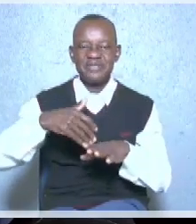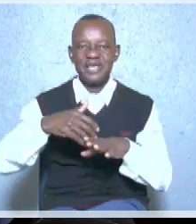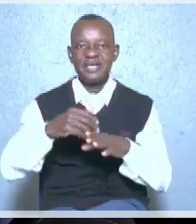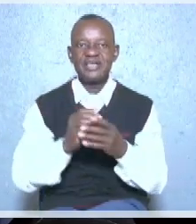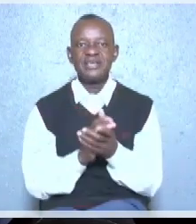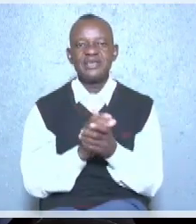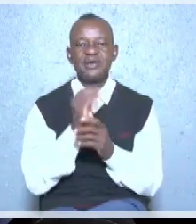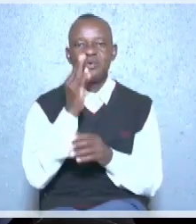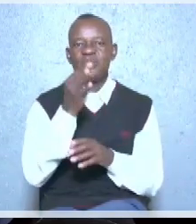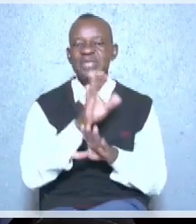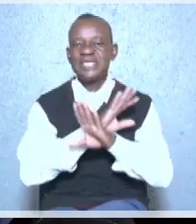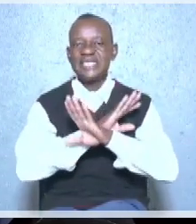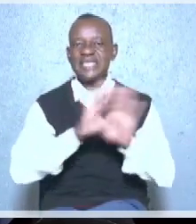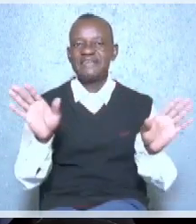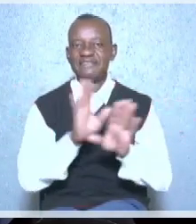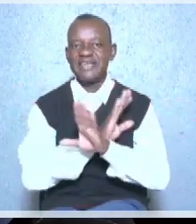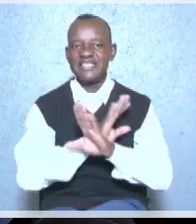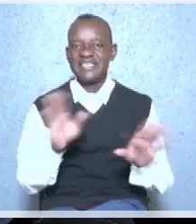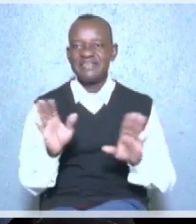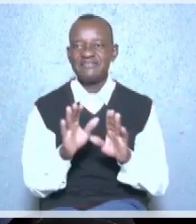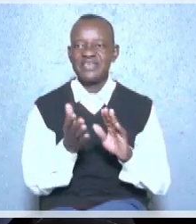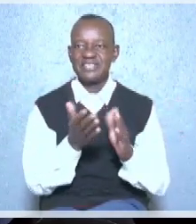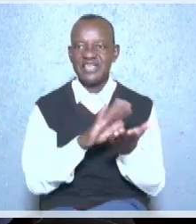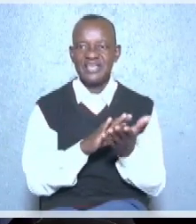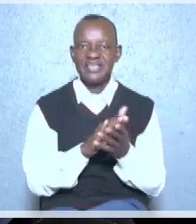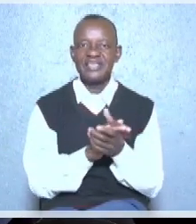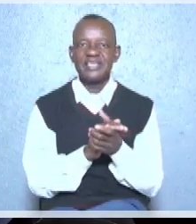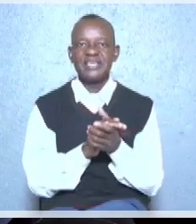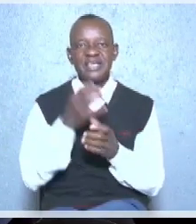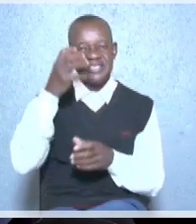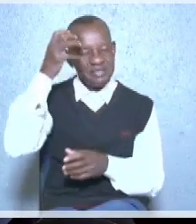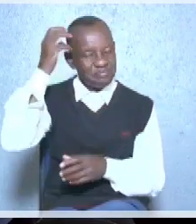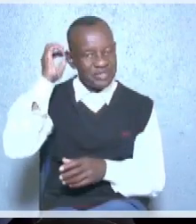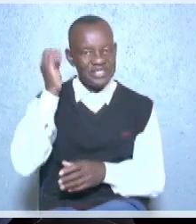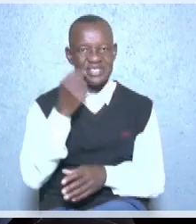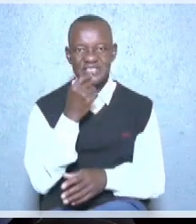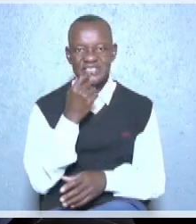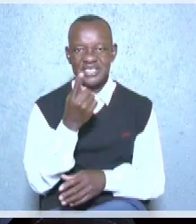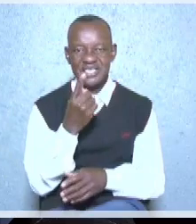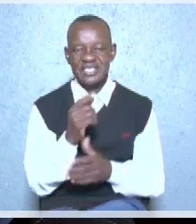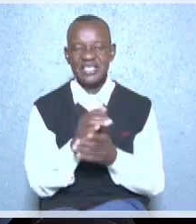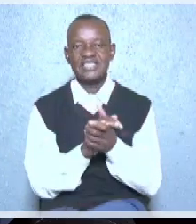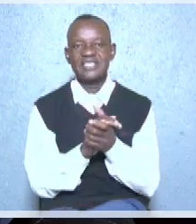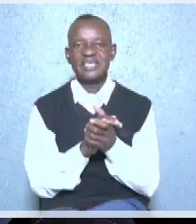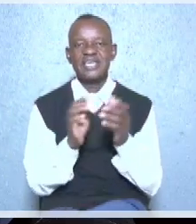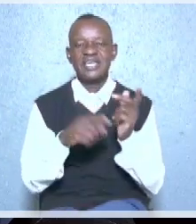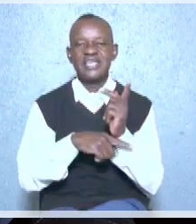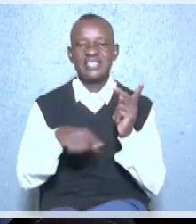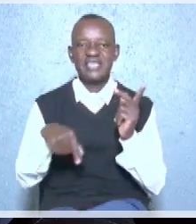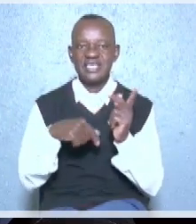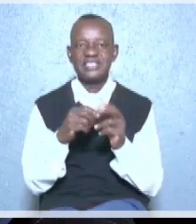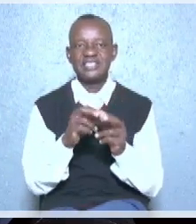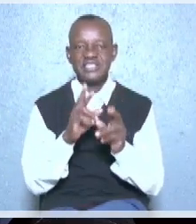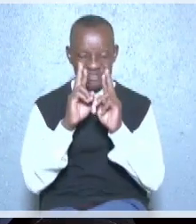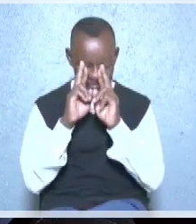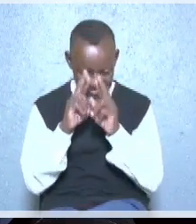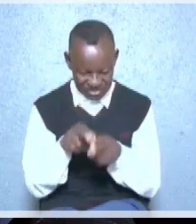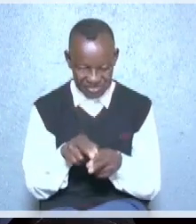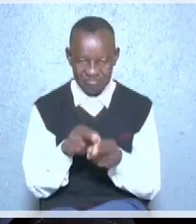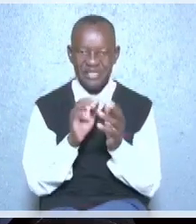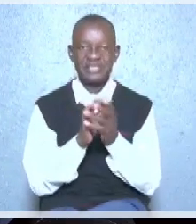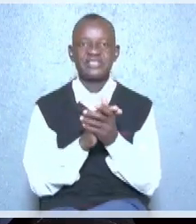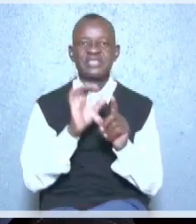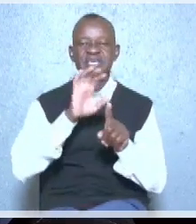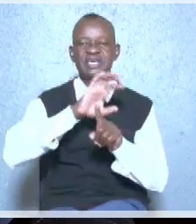a nation that is rooted to its culture, to its tradition, will always grow and will